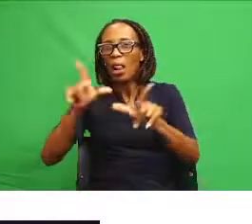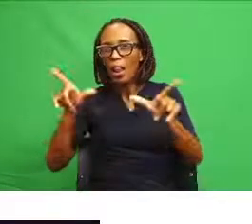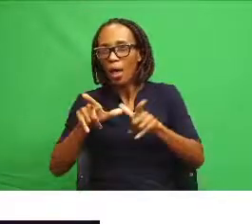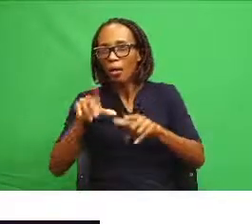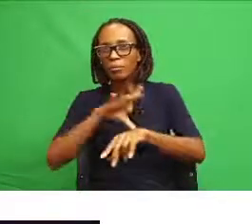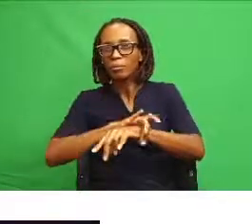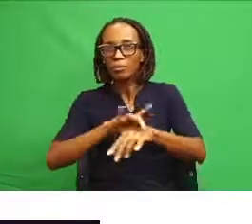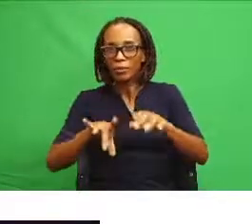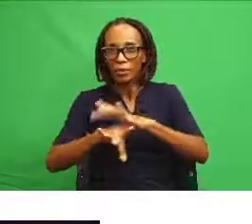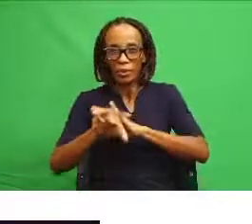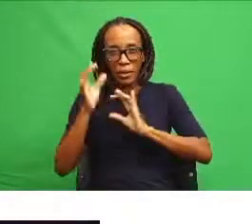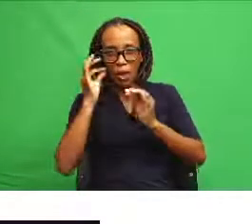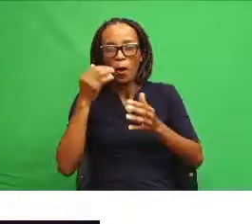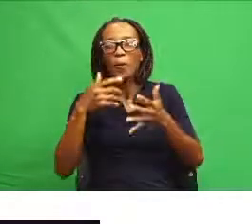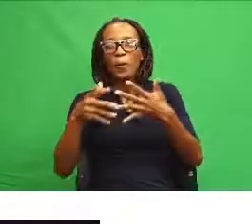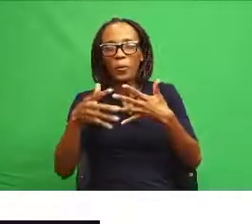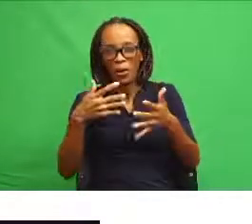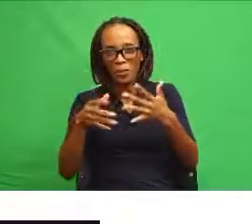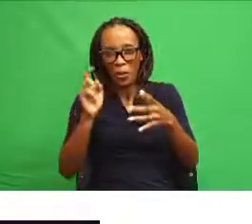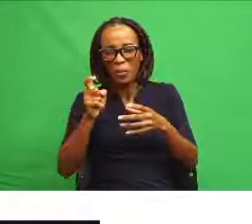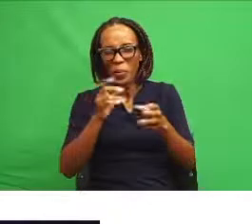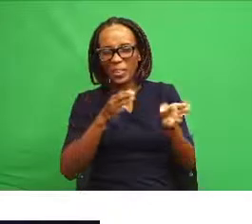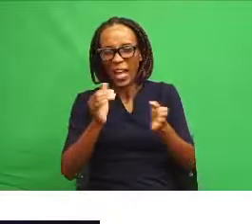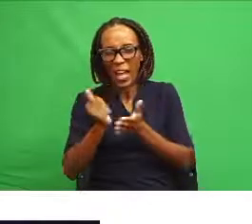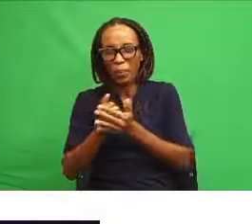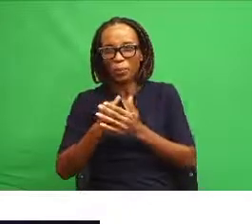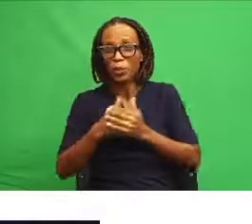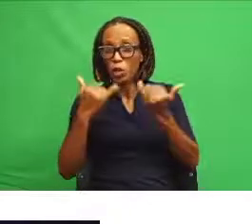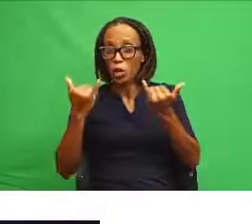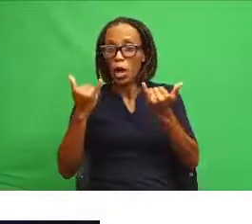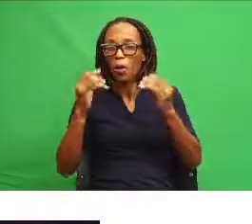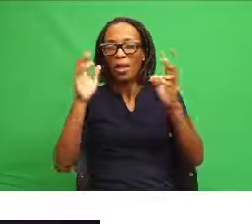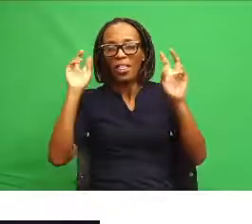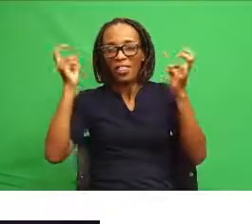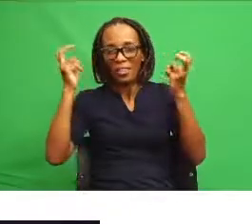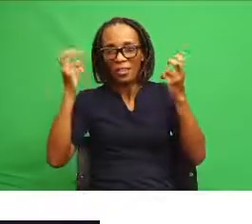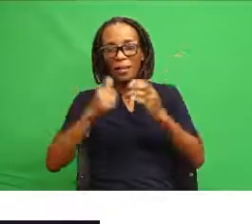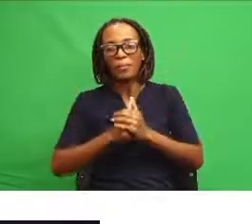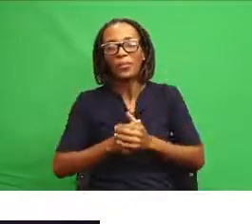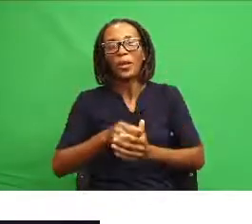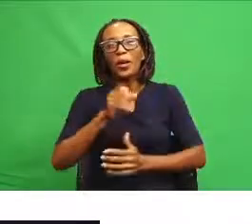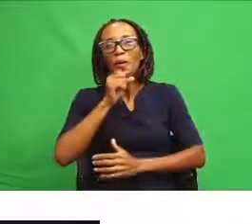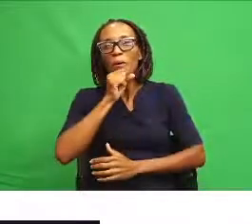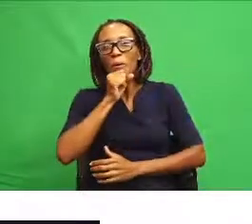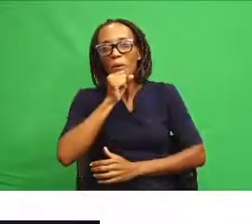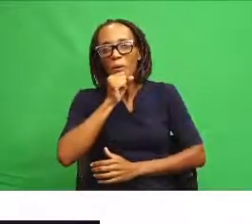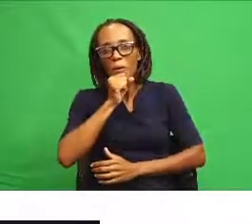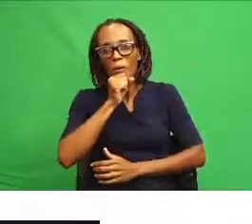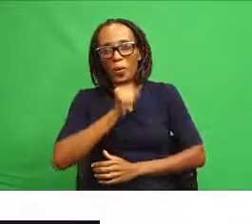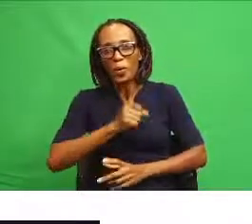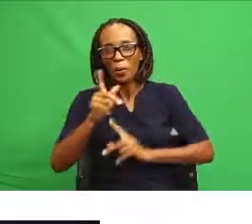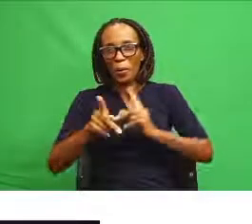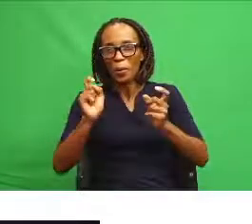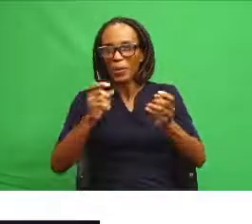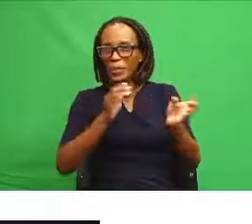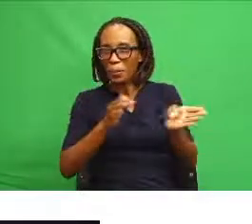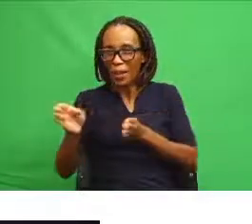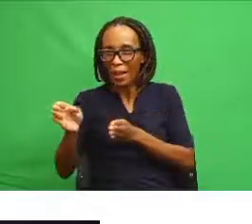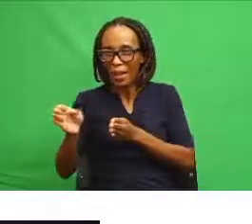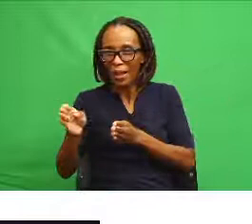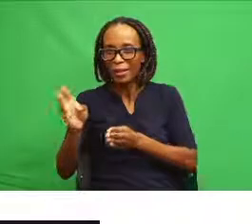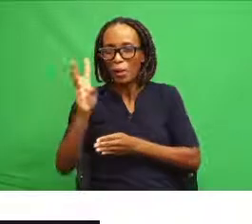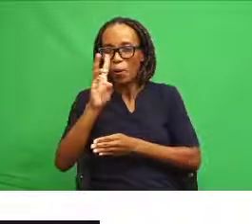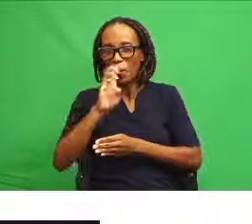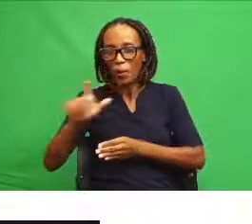year's webinar will be focused on the theme Estate Planning and Financial Literacy, and is aimed at providing